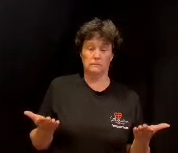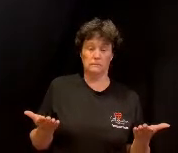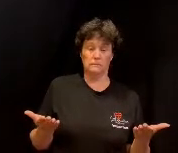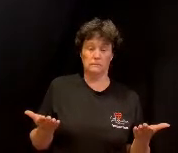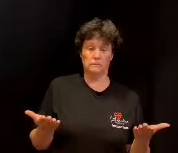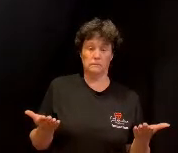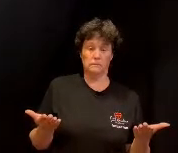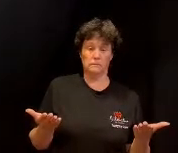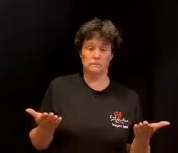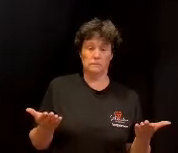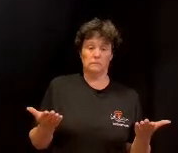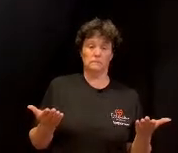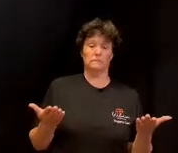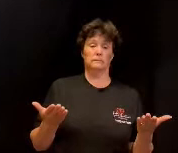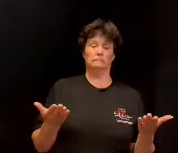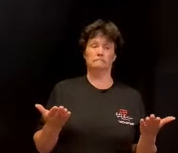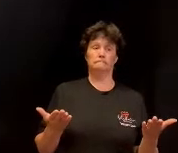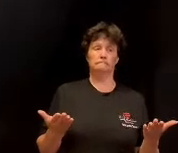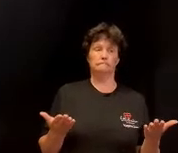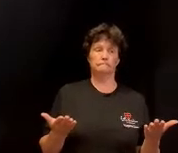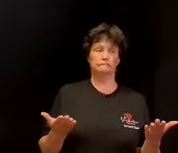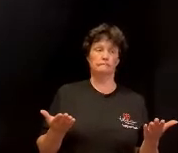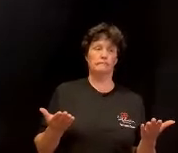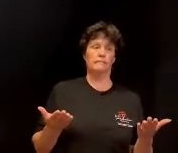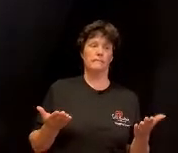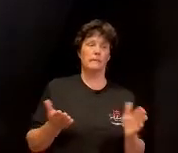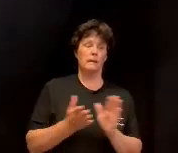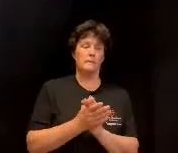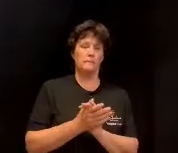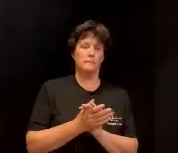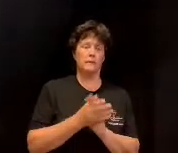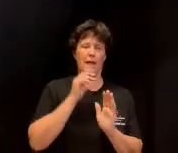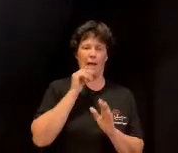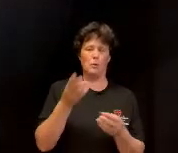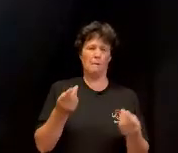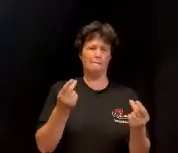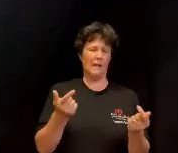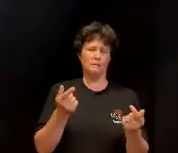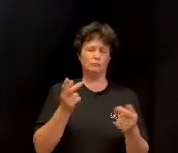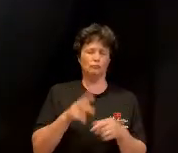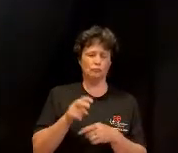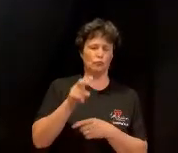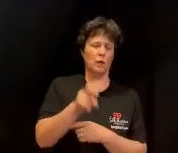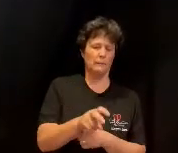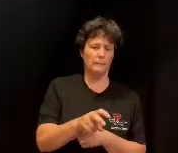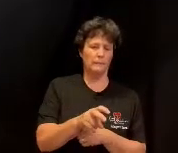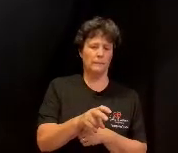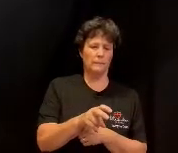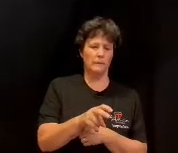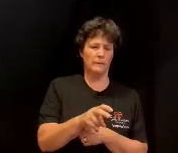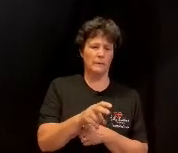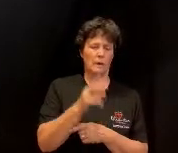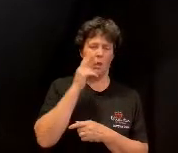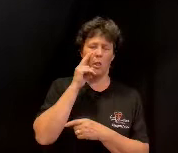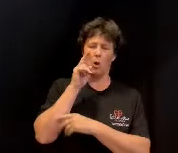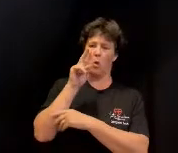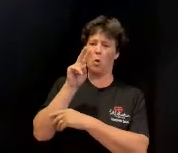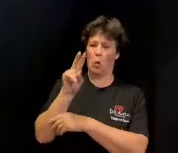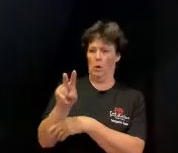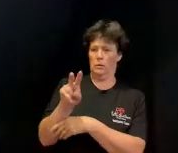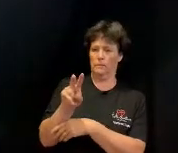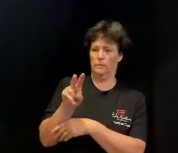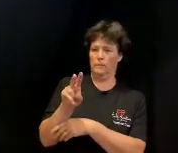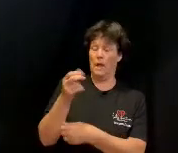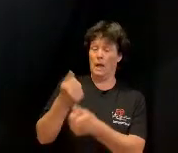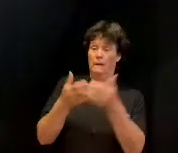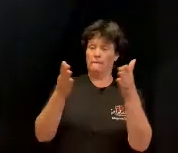See, I'm going to go here in a minute, but I don't want to jump too quick. But see, he looked at him. See, every